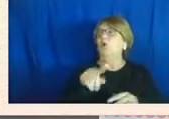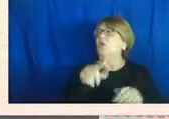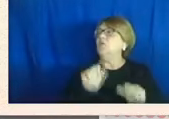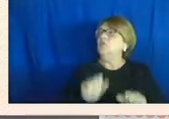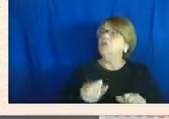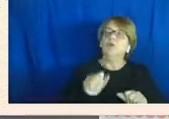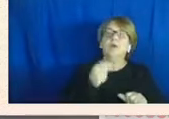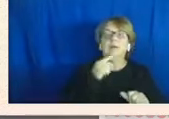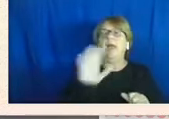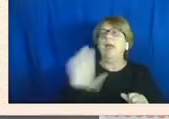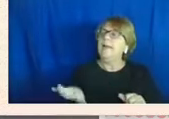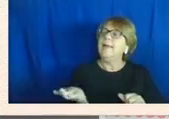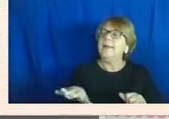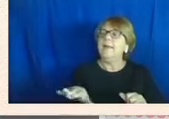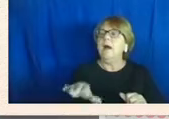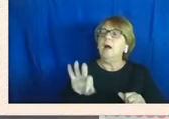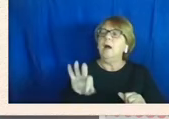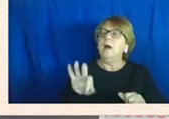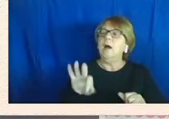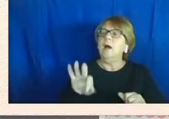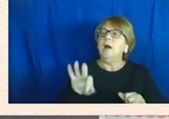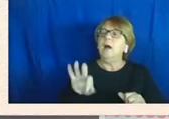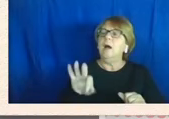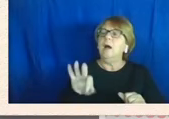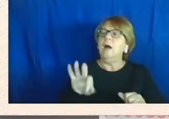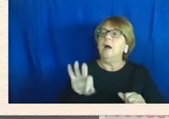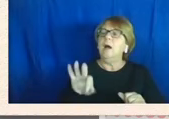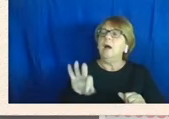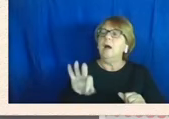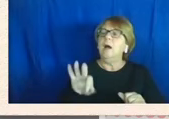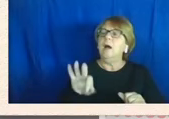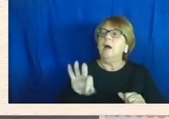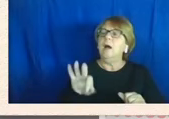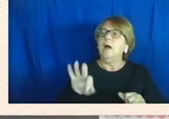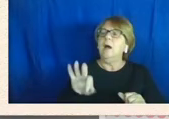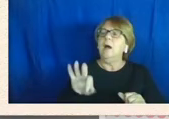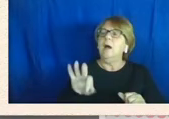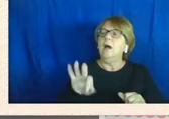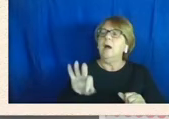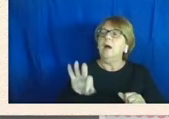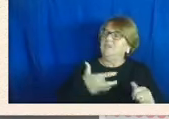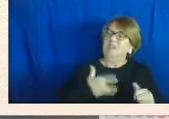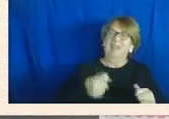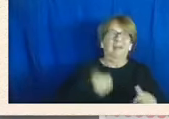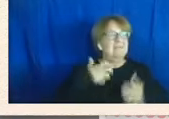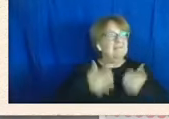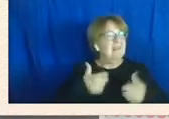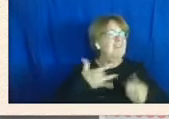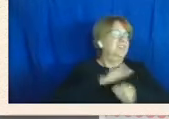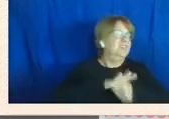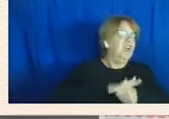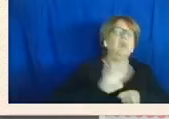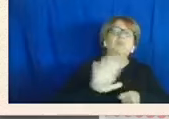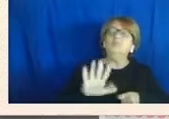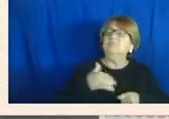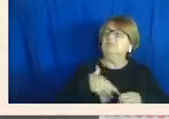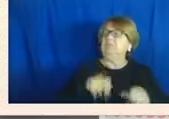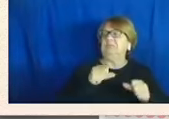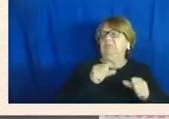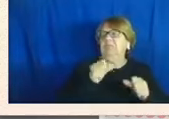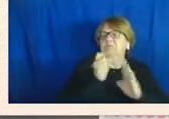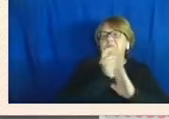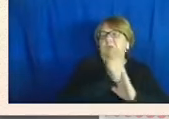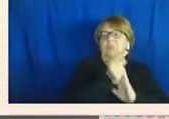you're feeling an emotion, you can say, hey, I'm feeling a little irritated, or I'm feeling a little stressed, so I'm going to take a moment here to pause. I'm a big